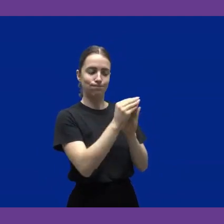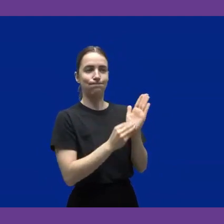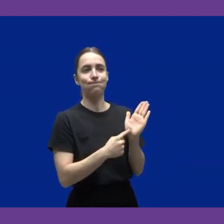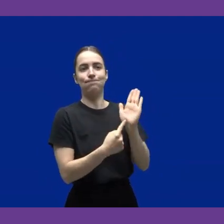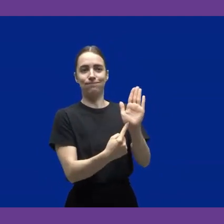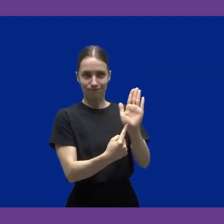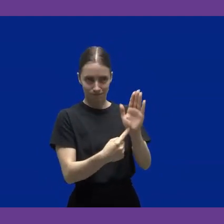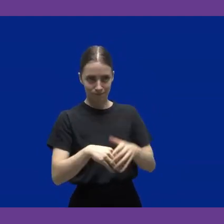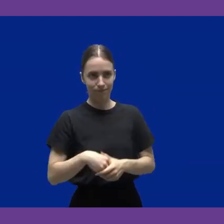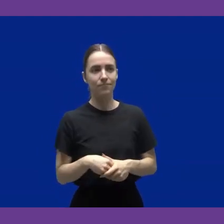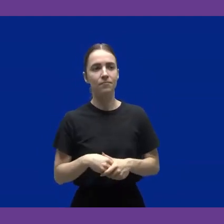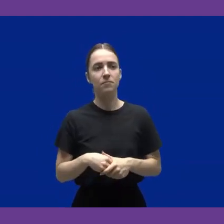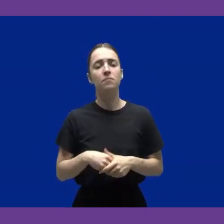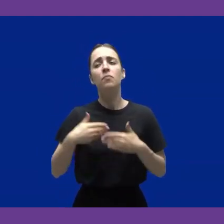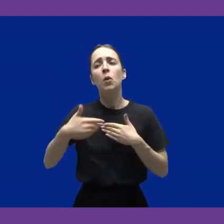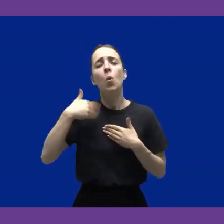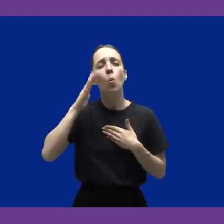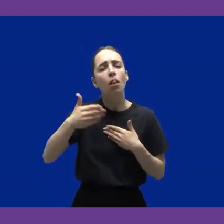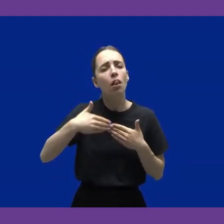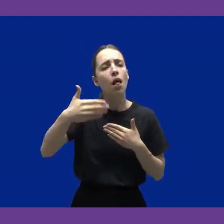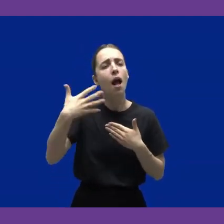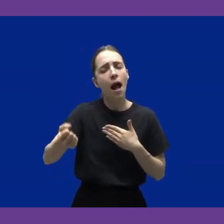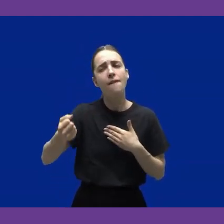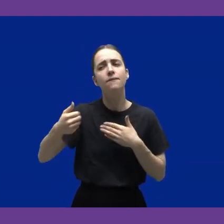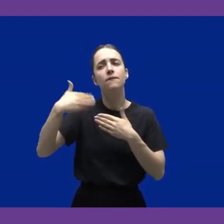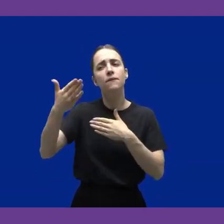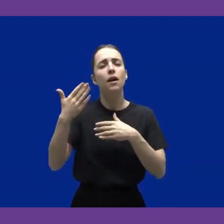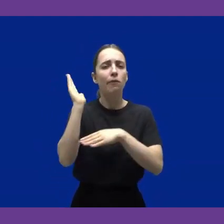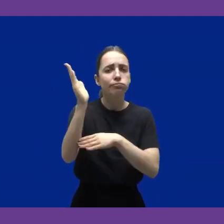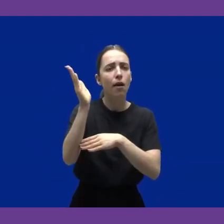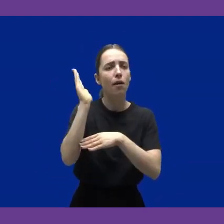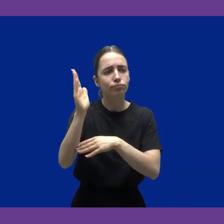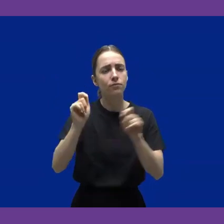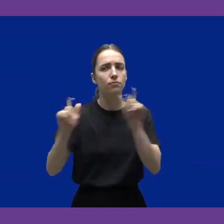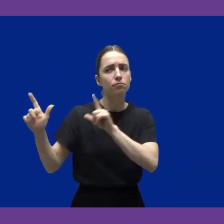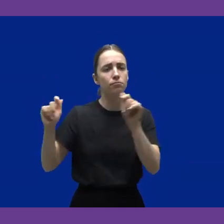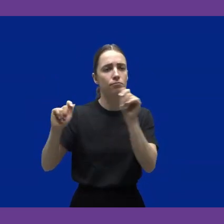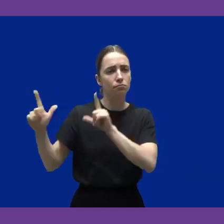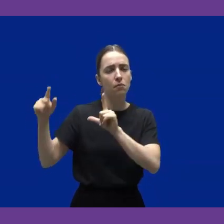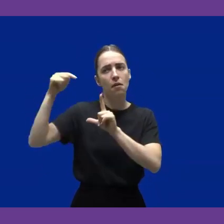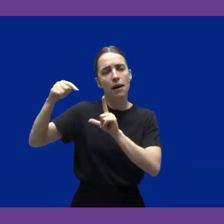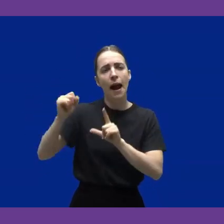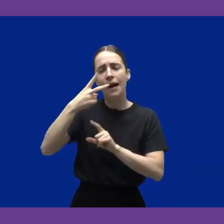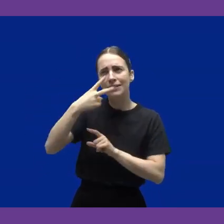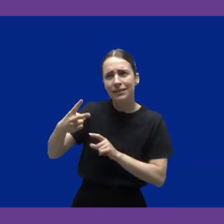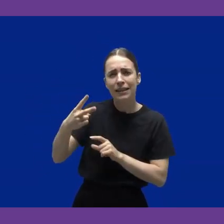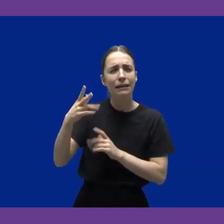any specific question on what Chiara or me said, we can move